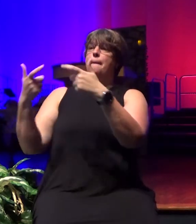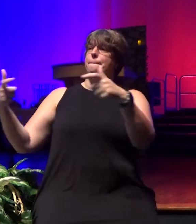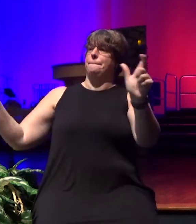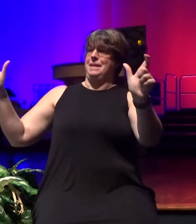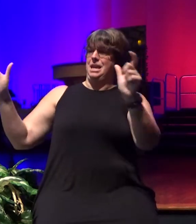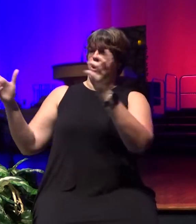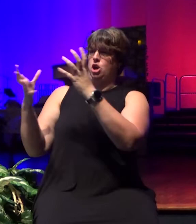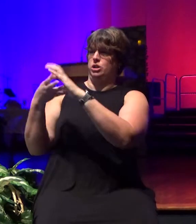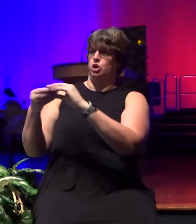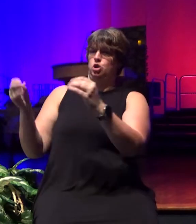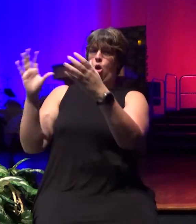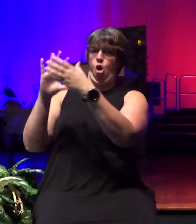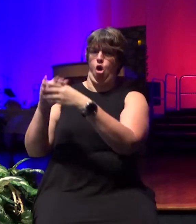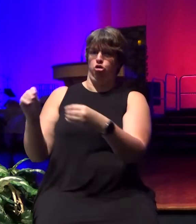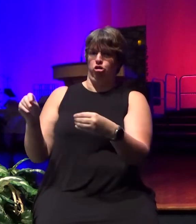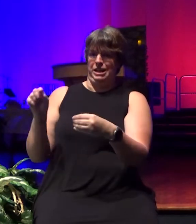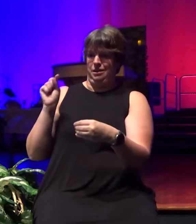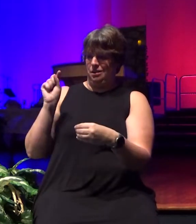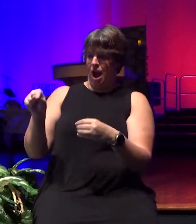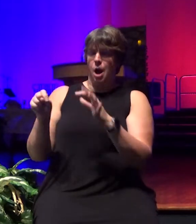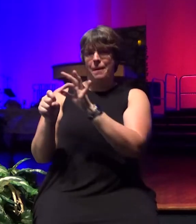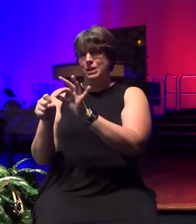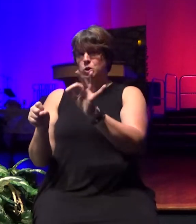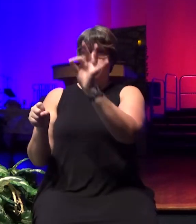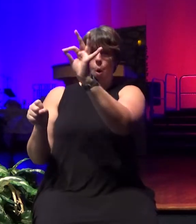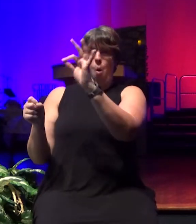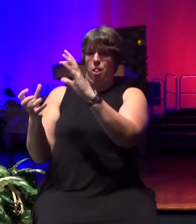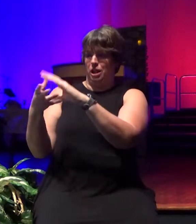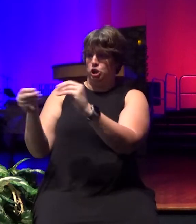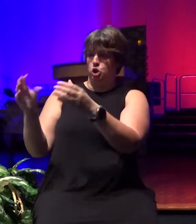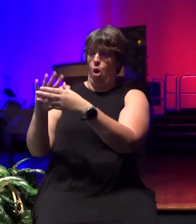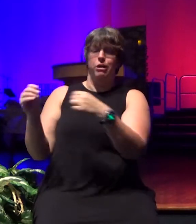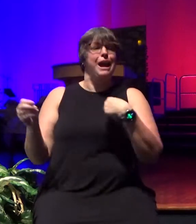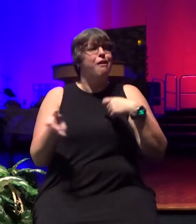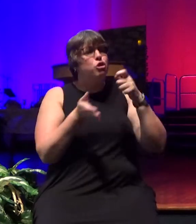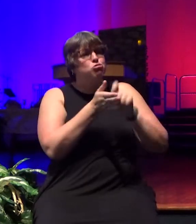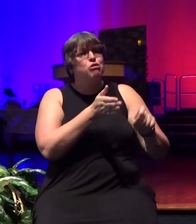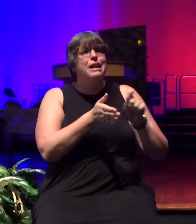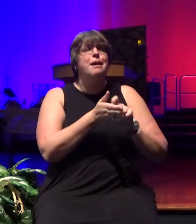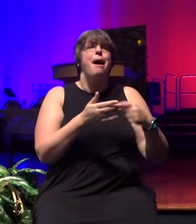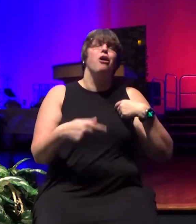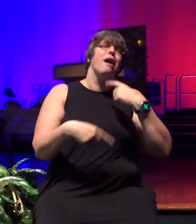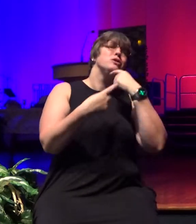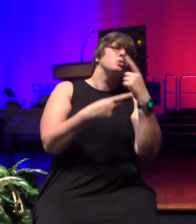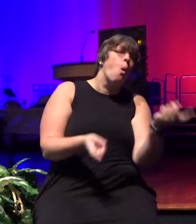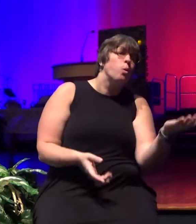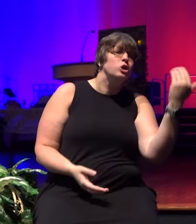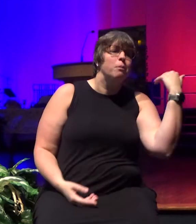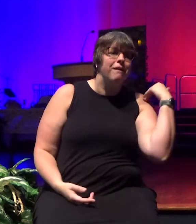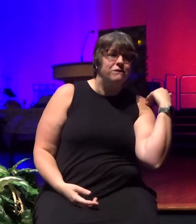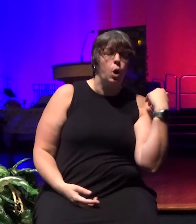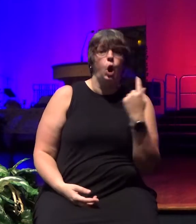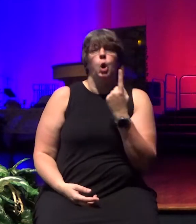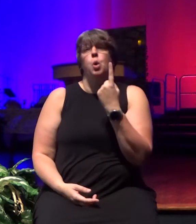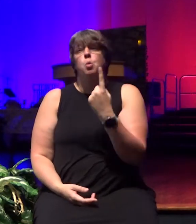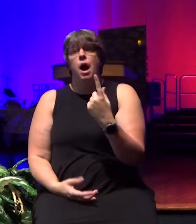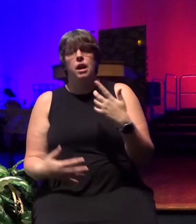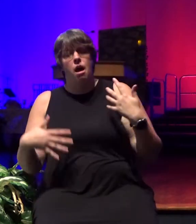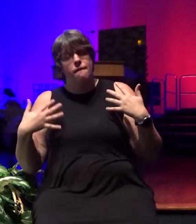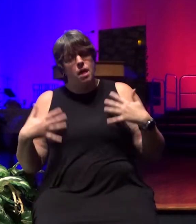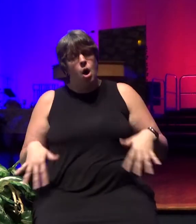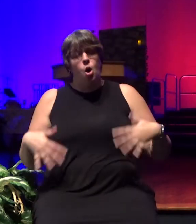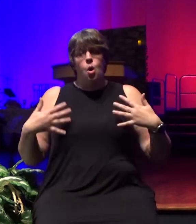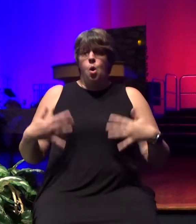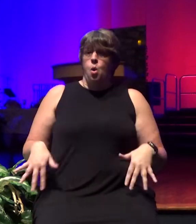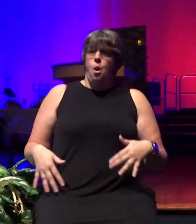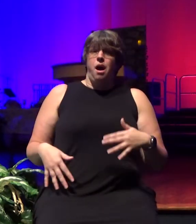what I've experienced personally, and I've written about it and told you about it, is that in one of the most excruciating experiences in my life,